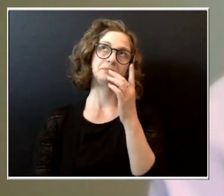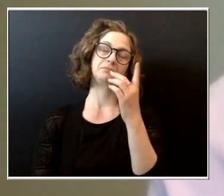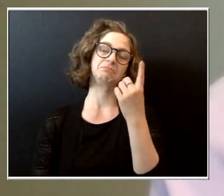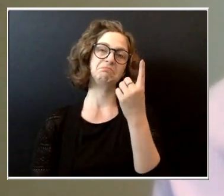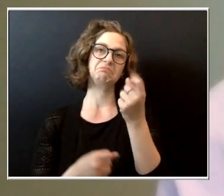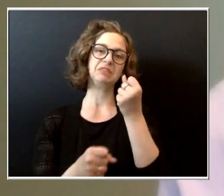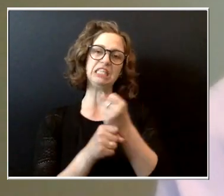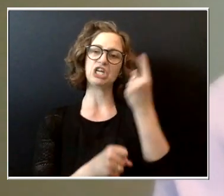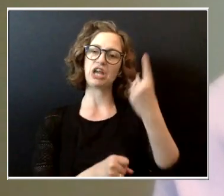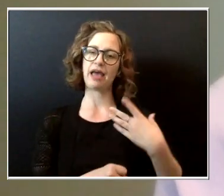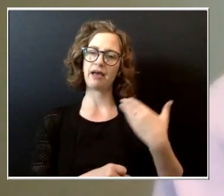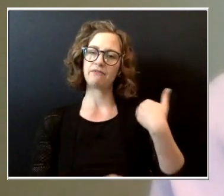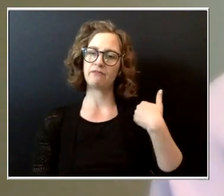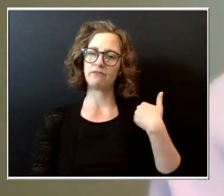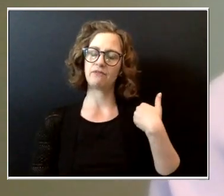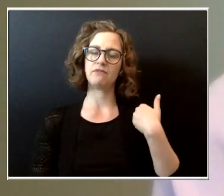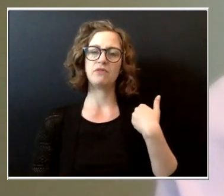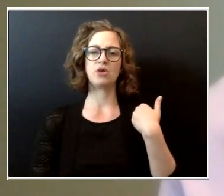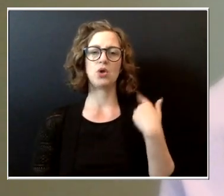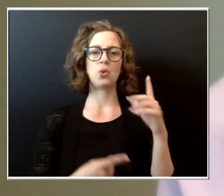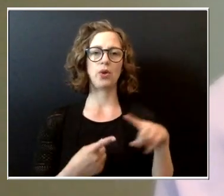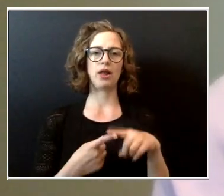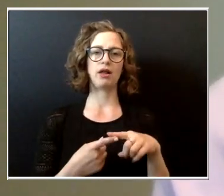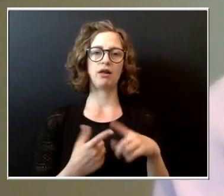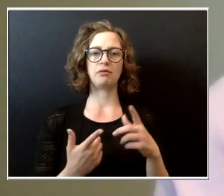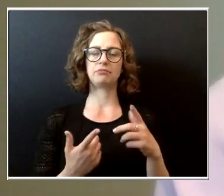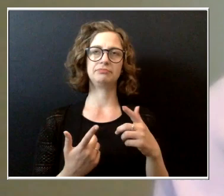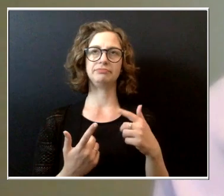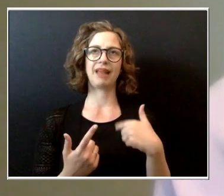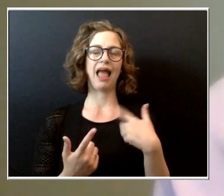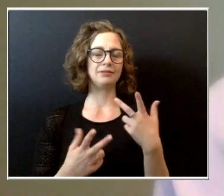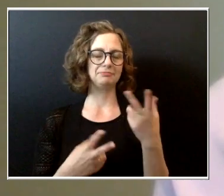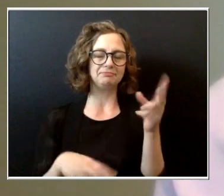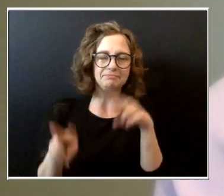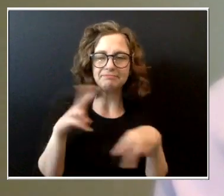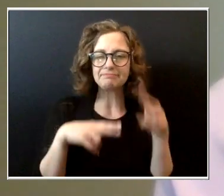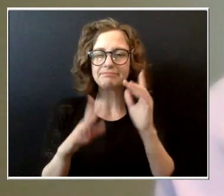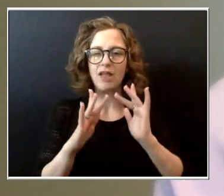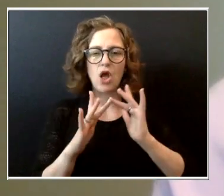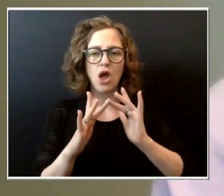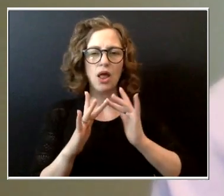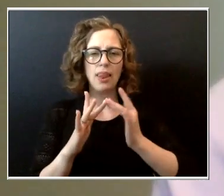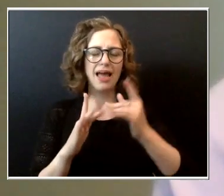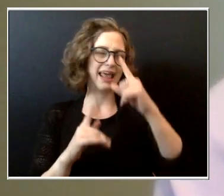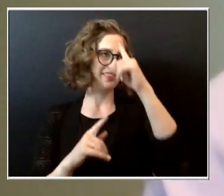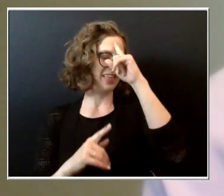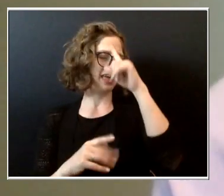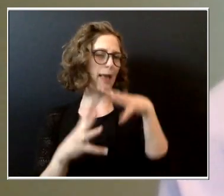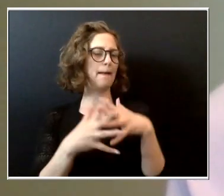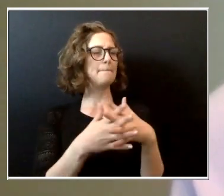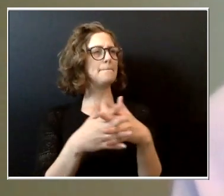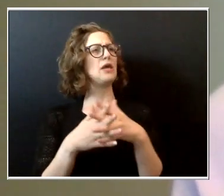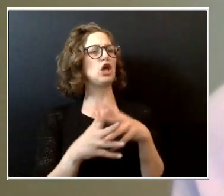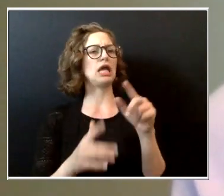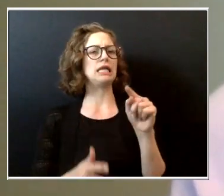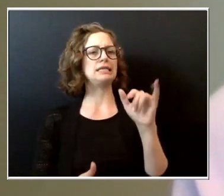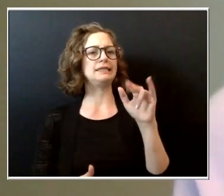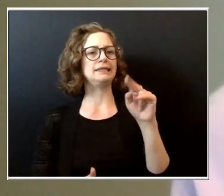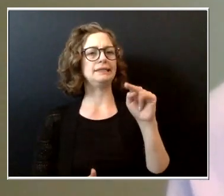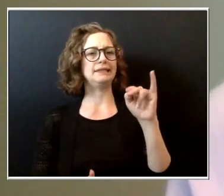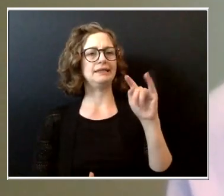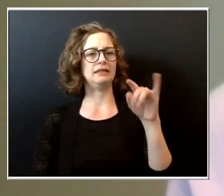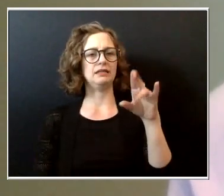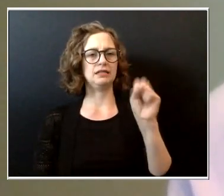whenever I'd go out on the web to, I think it's the American Tinnitus Association, and they would have different articles.